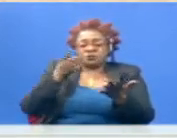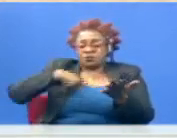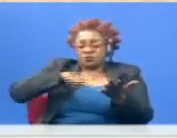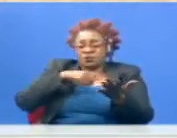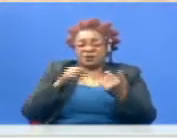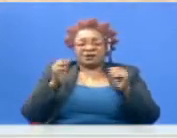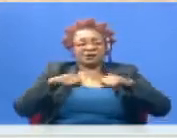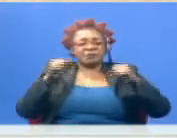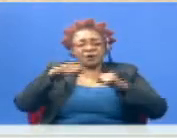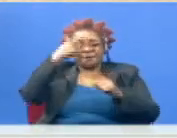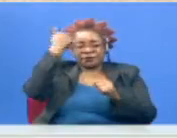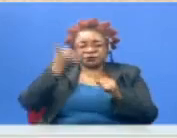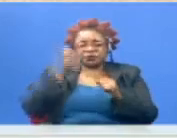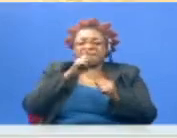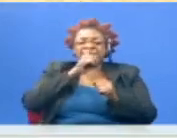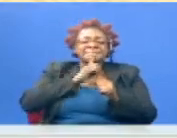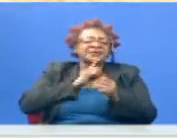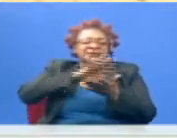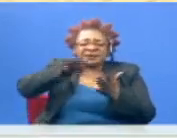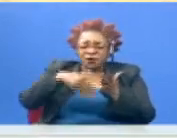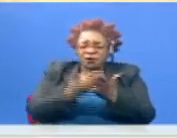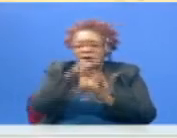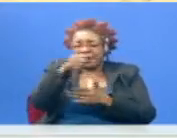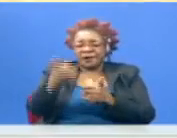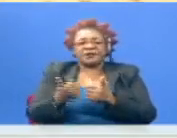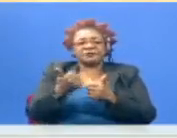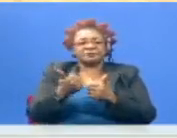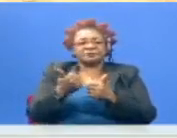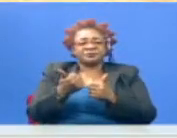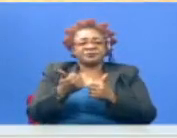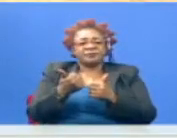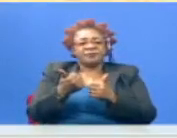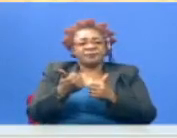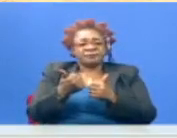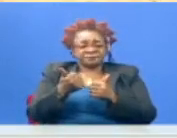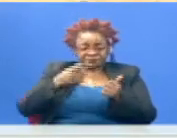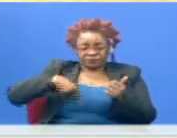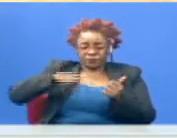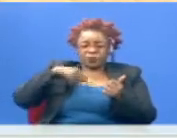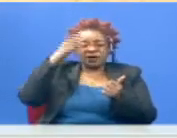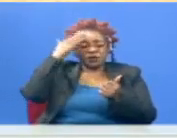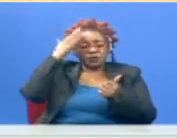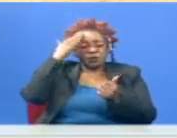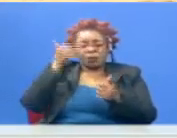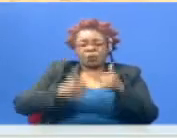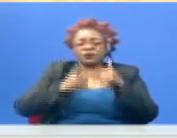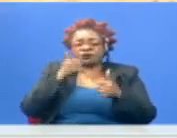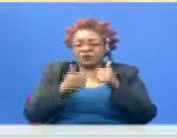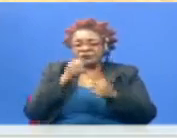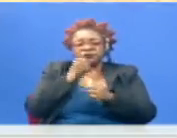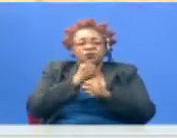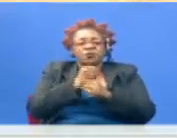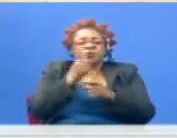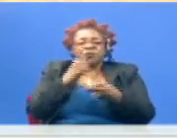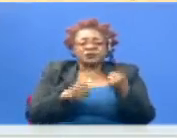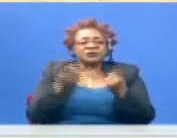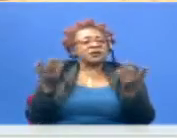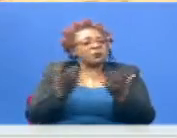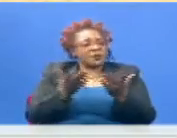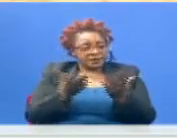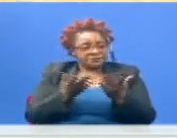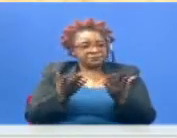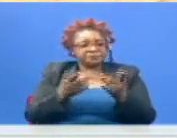because beans and all some of these critical germplasms are already sequenced, we know which gene is responsible for what and where. Precisely,